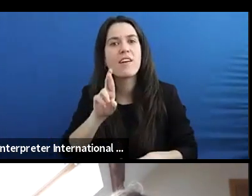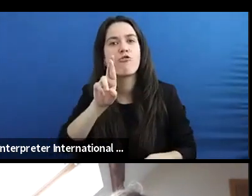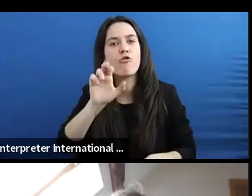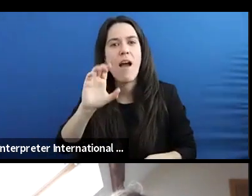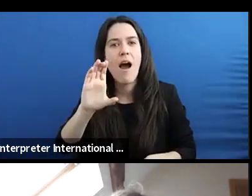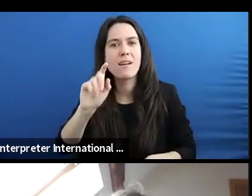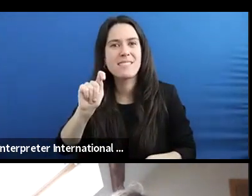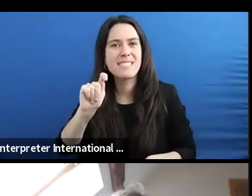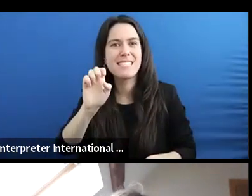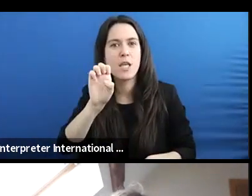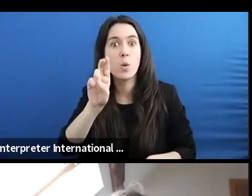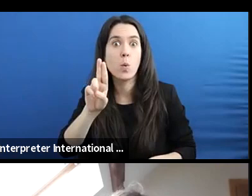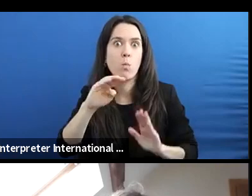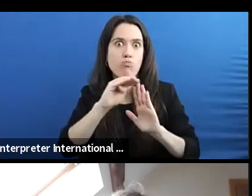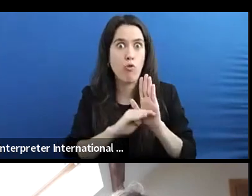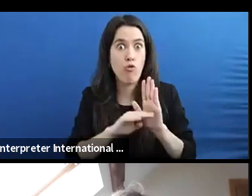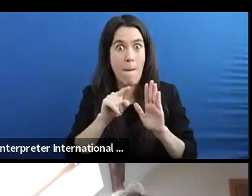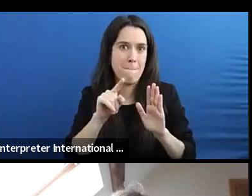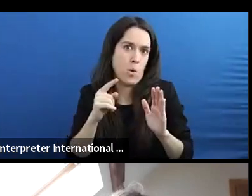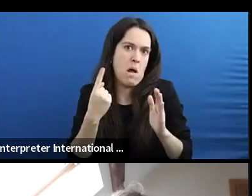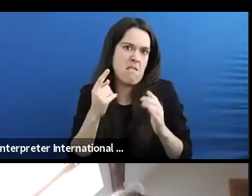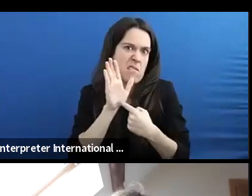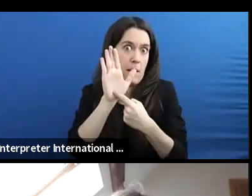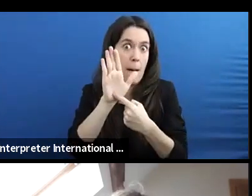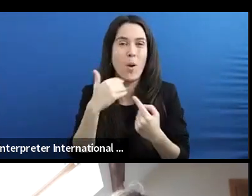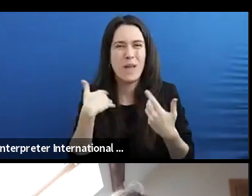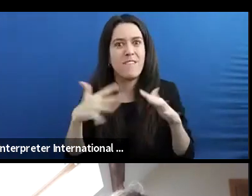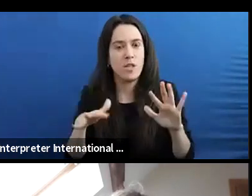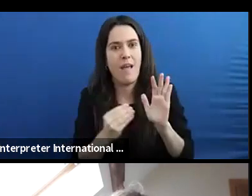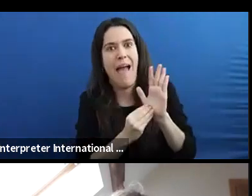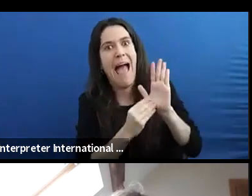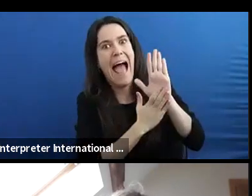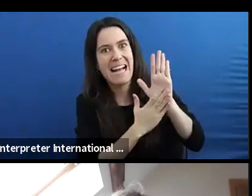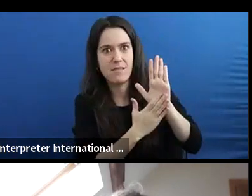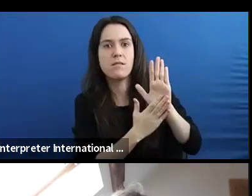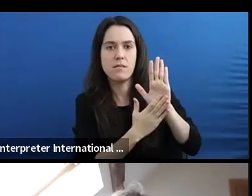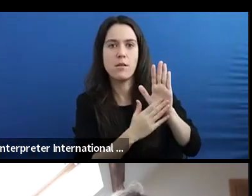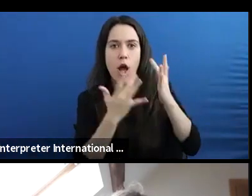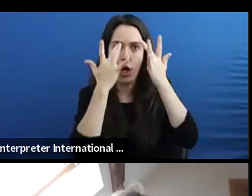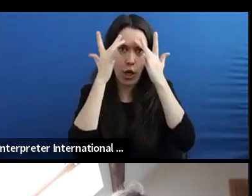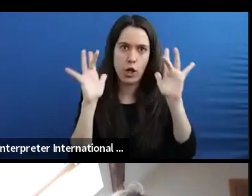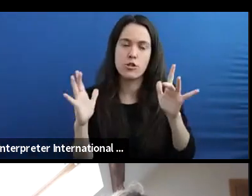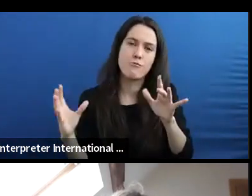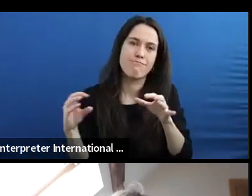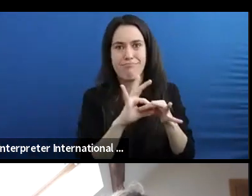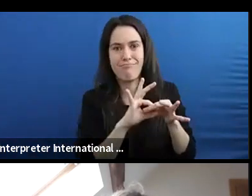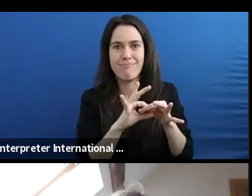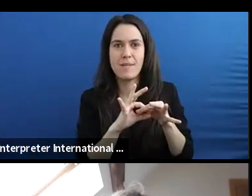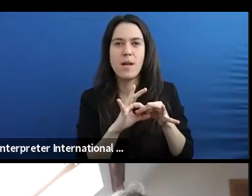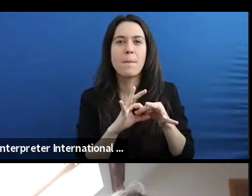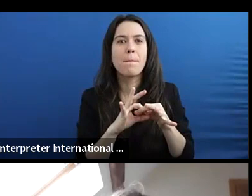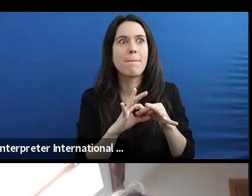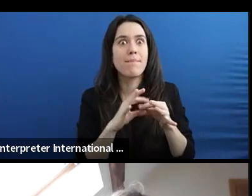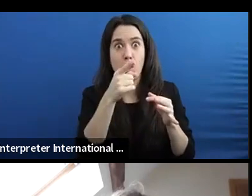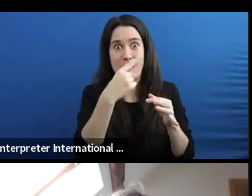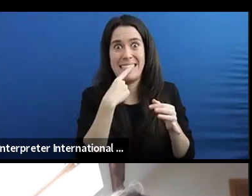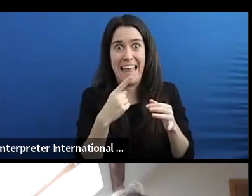culture has been added, because as you said, it's for the culture, but it's linked with tourism, and